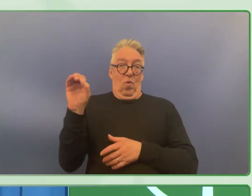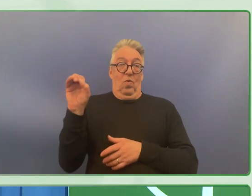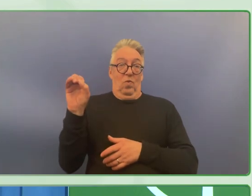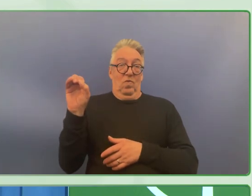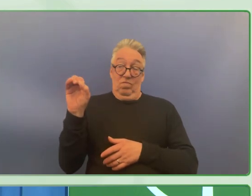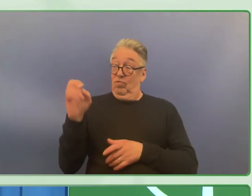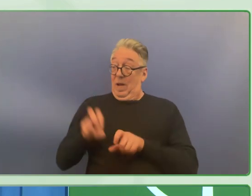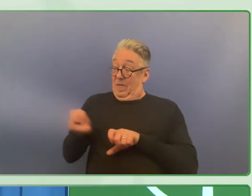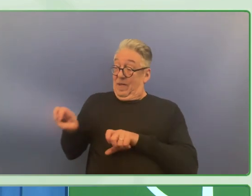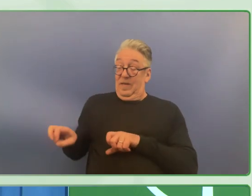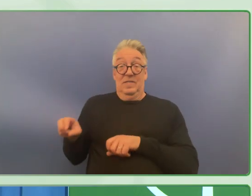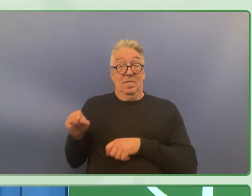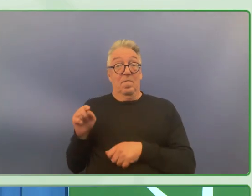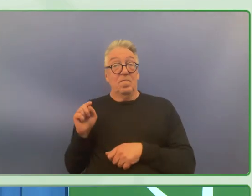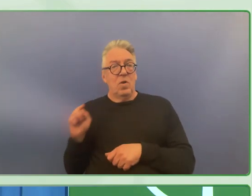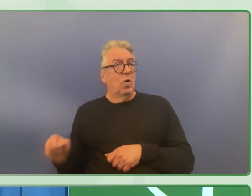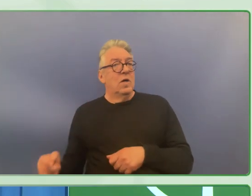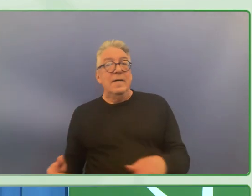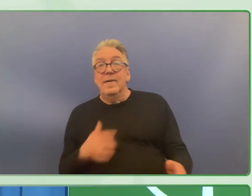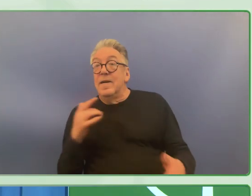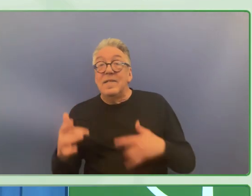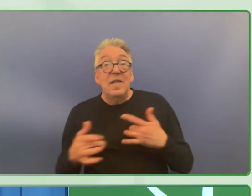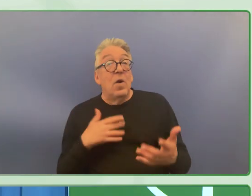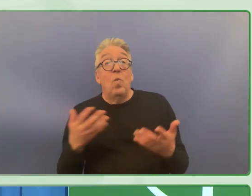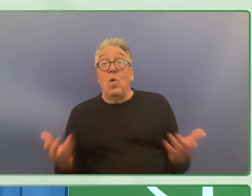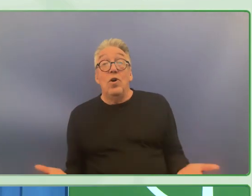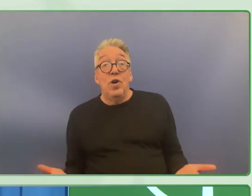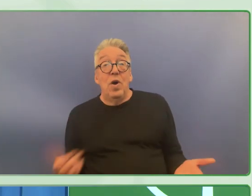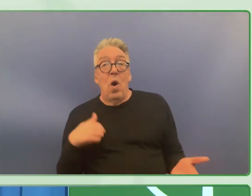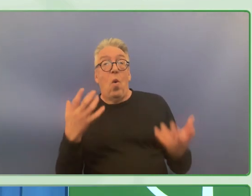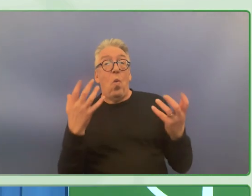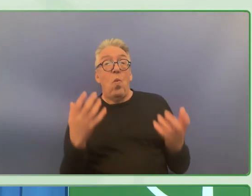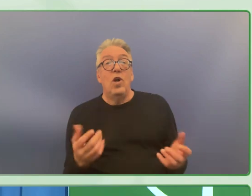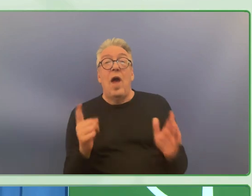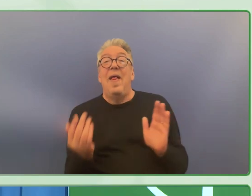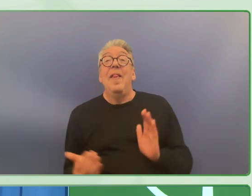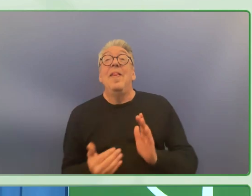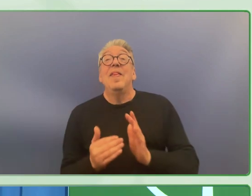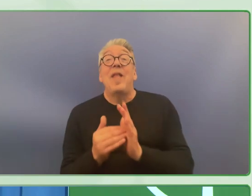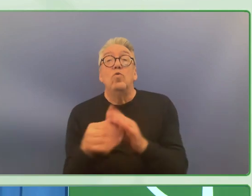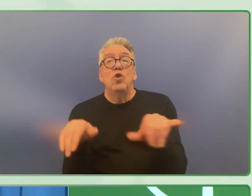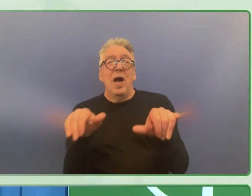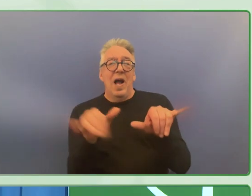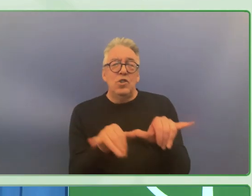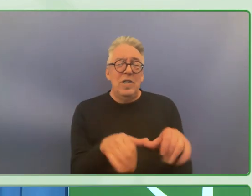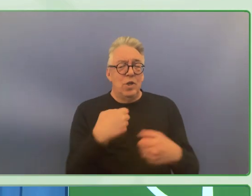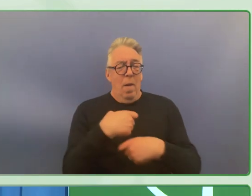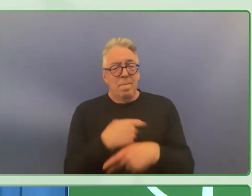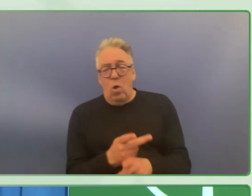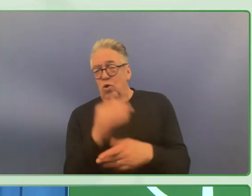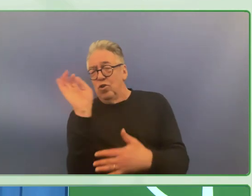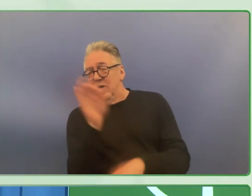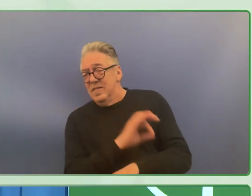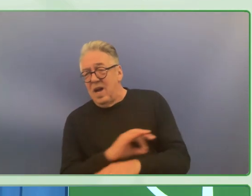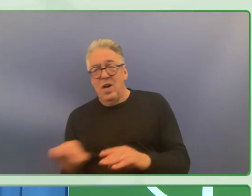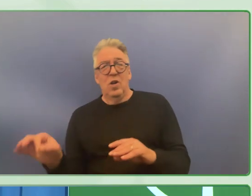the idea of mobilizing thousands of engineers, product designers, and programmers to help